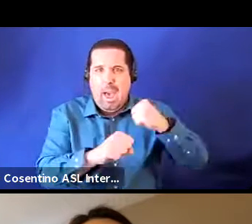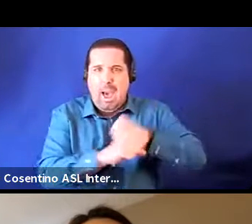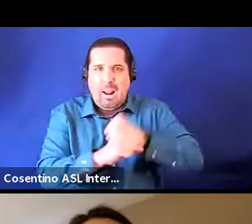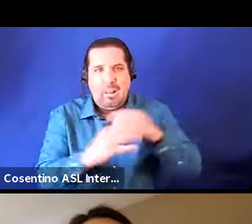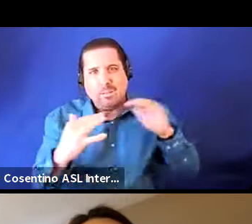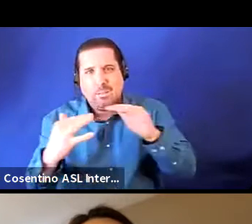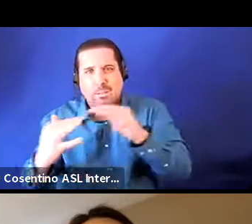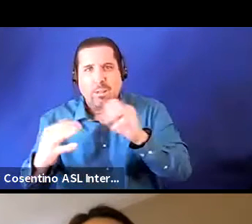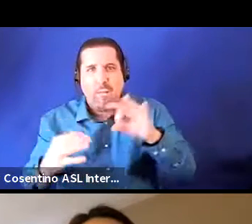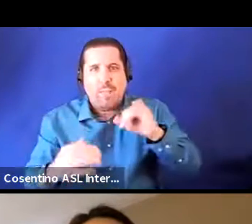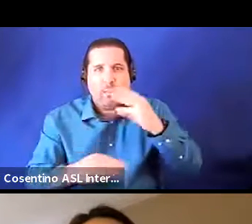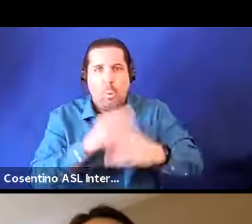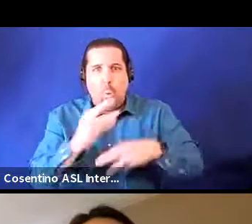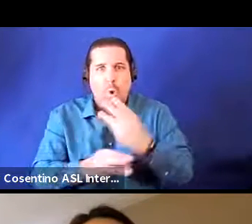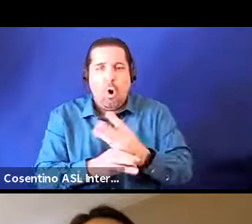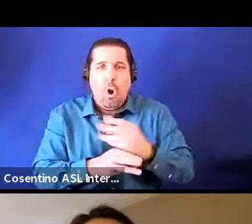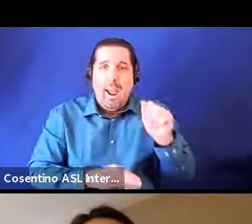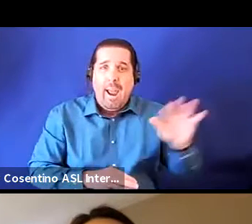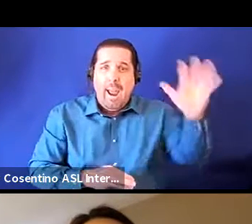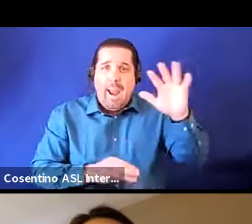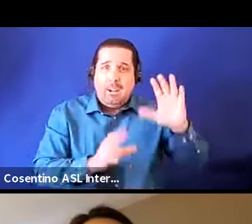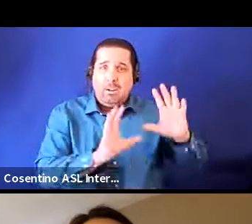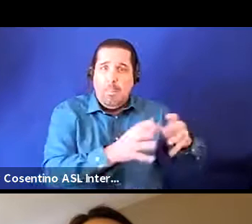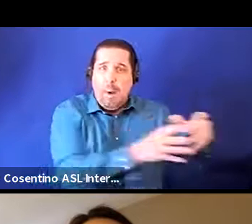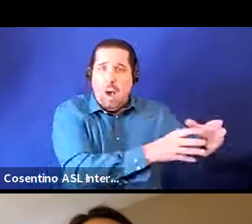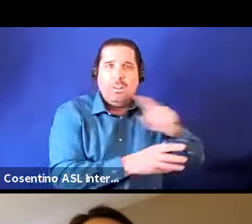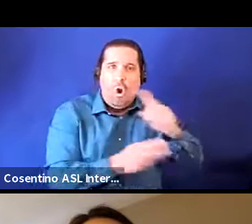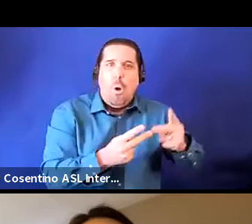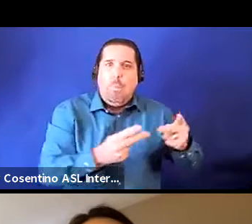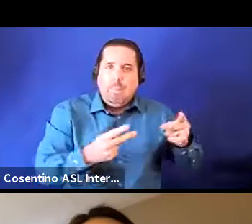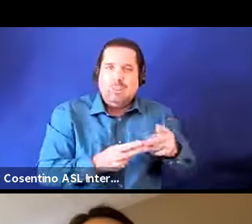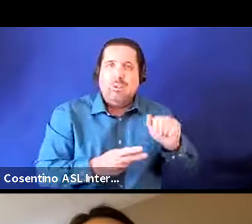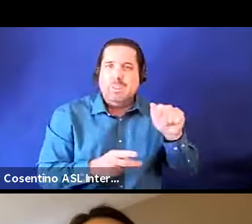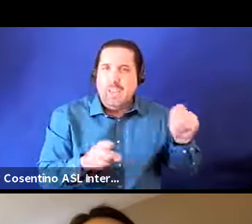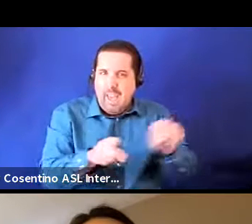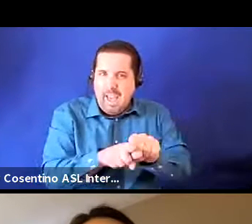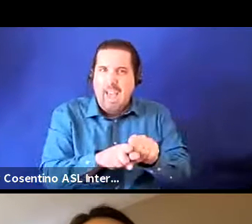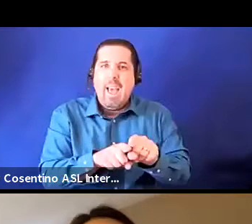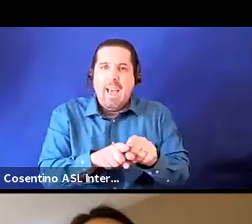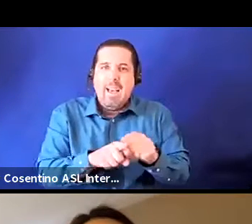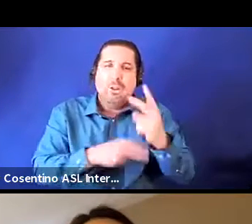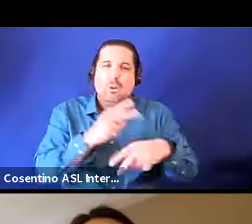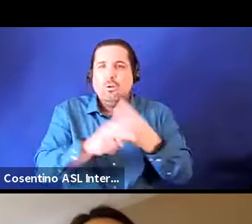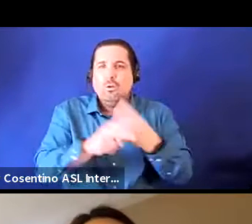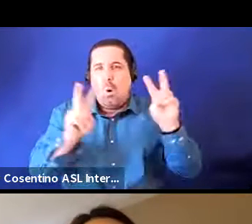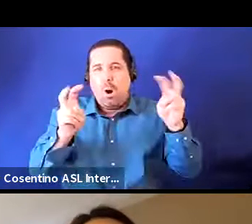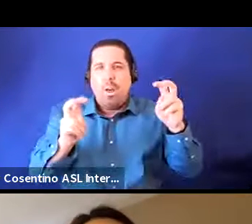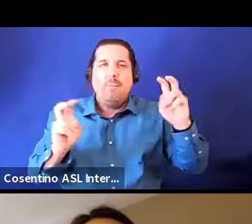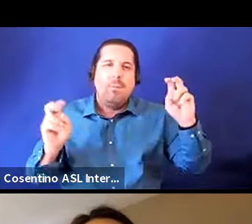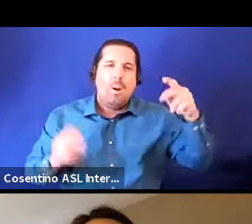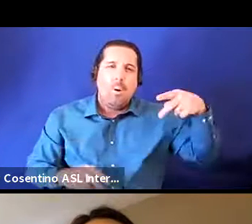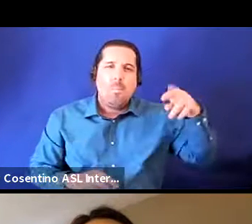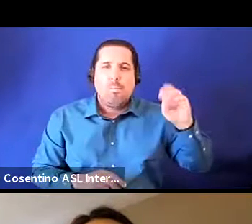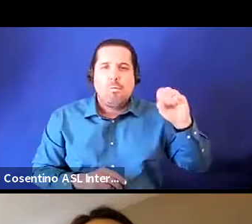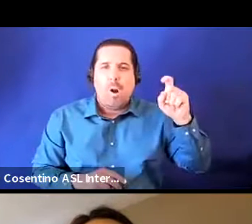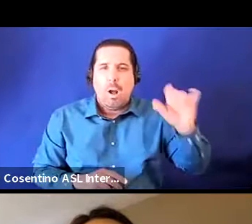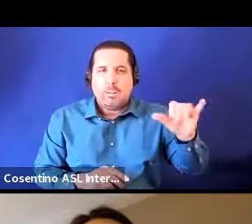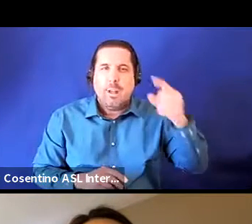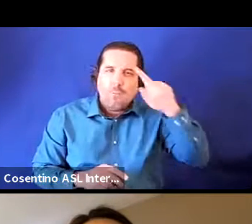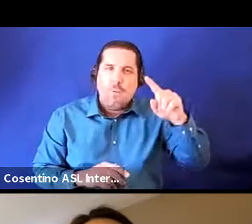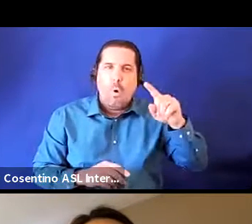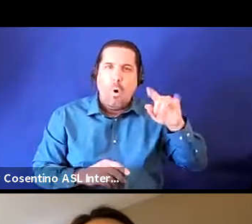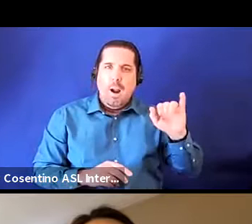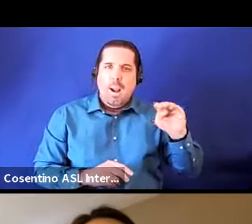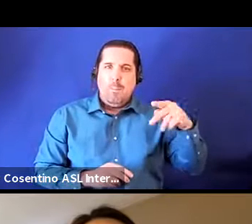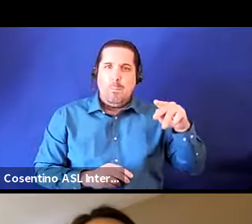how Asian bodies are also positioned as the sort of proxy for imperial